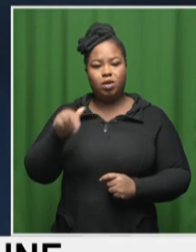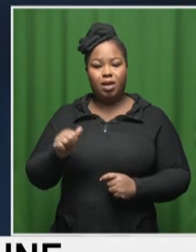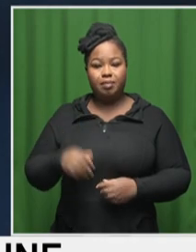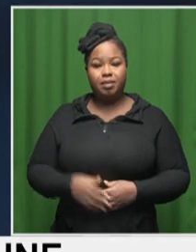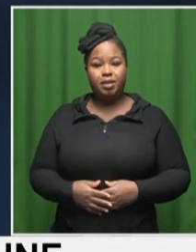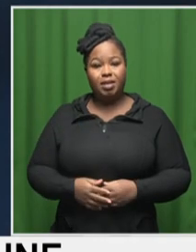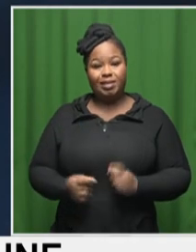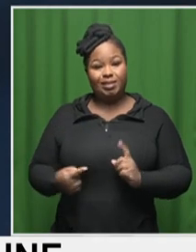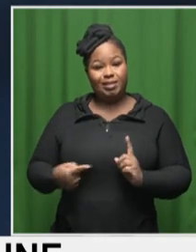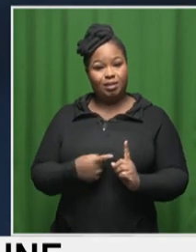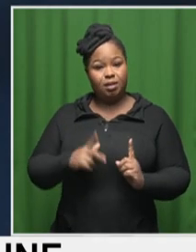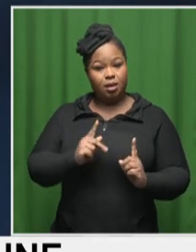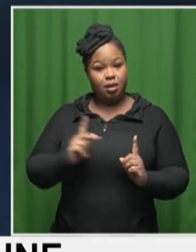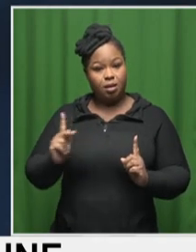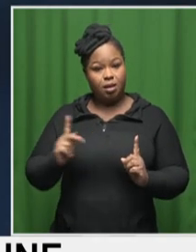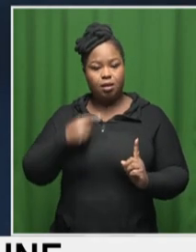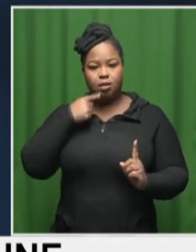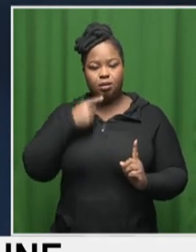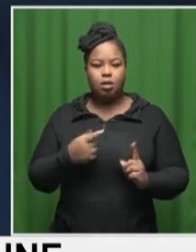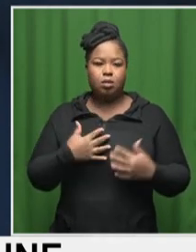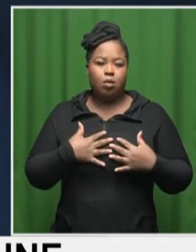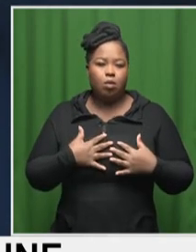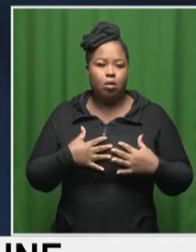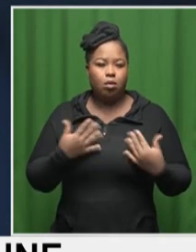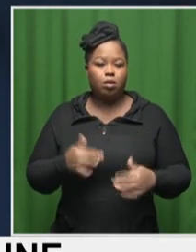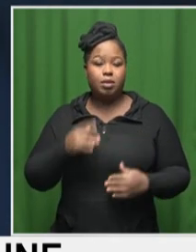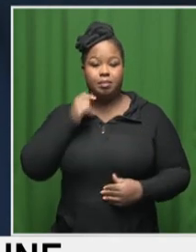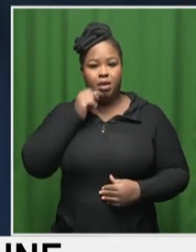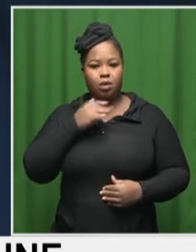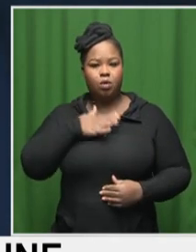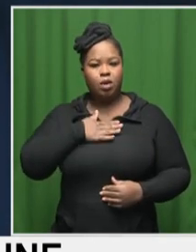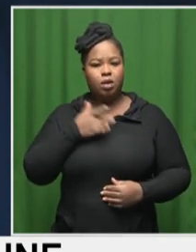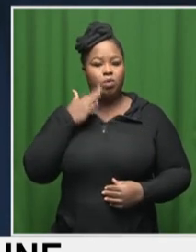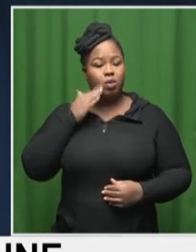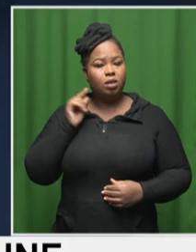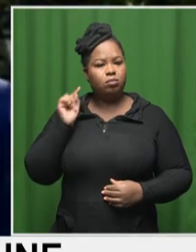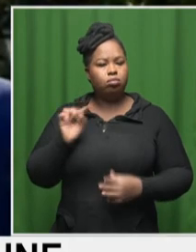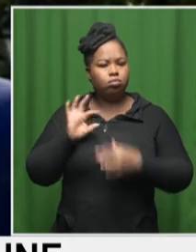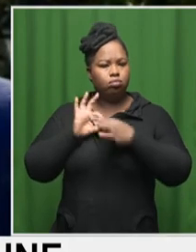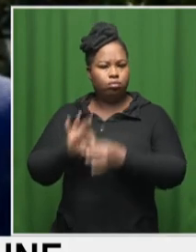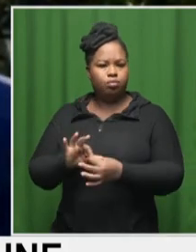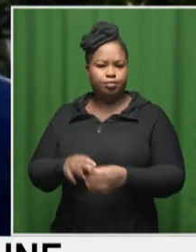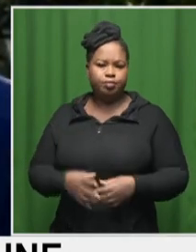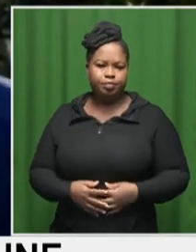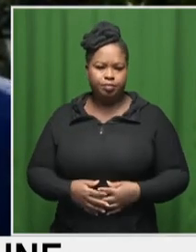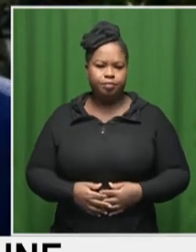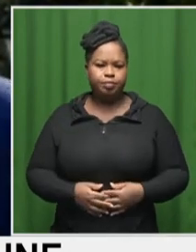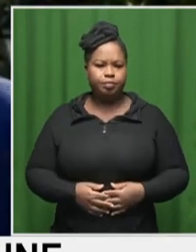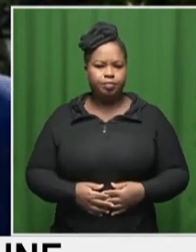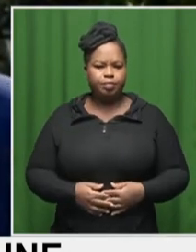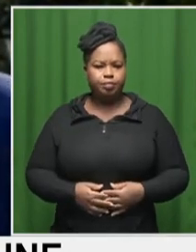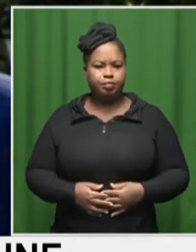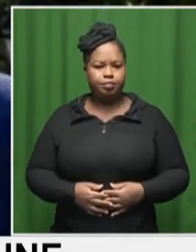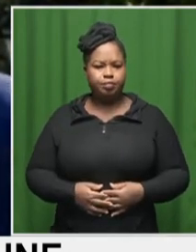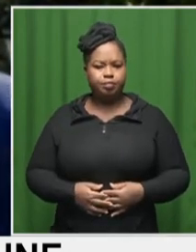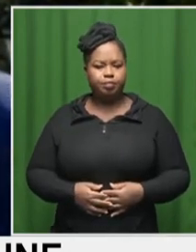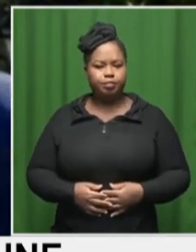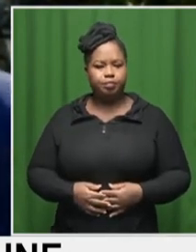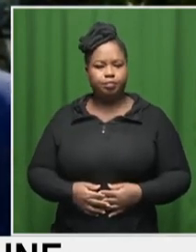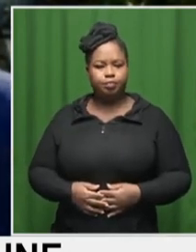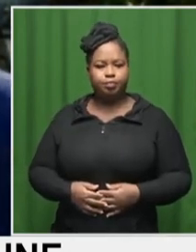was also described as a compassionate man who had the interest of his subjects at heart. Tlhabirabauba was a humble man,